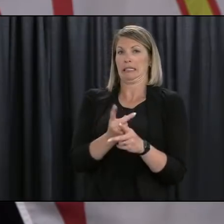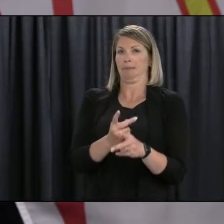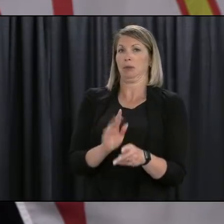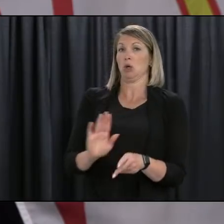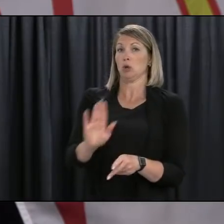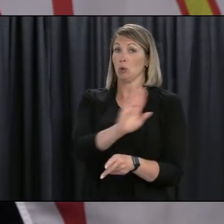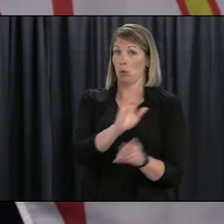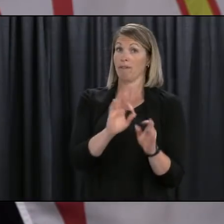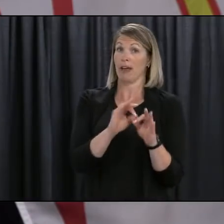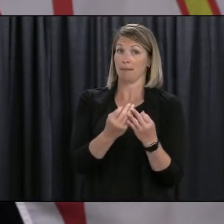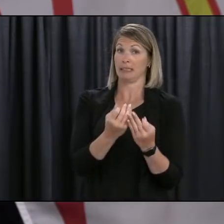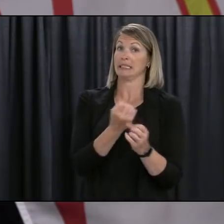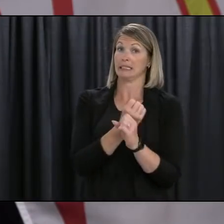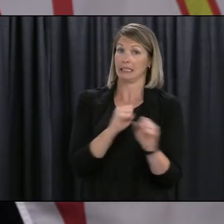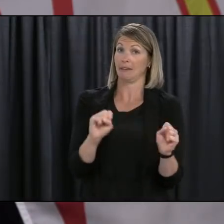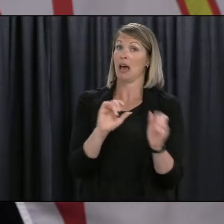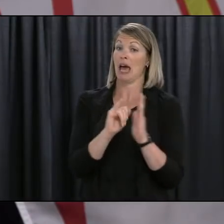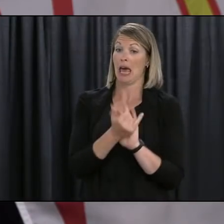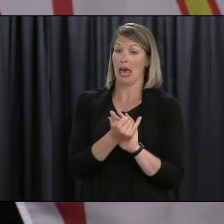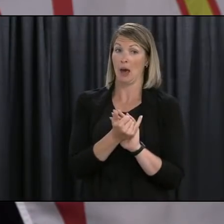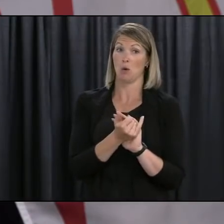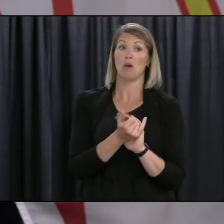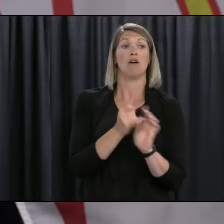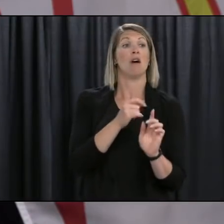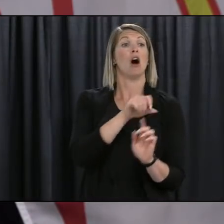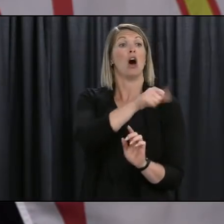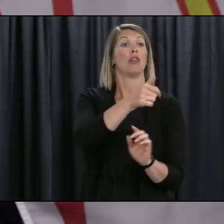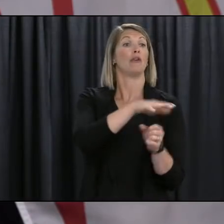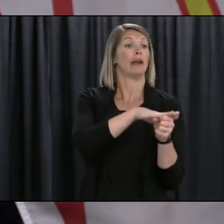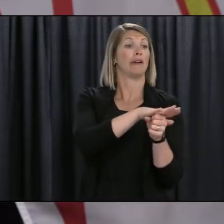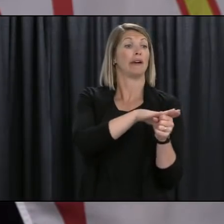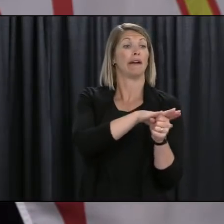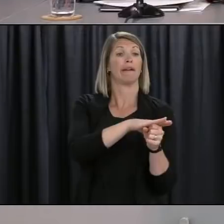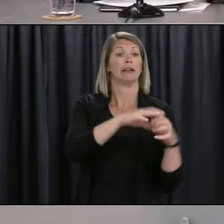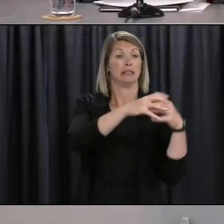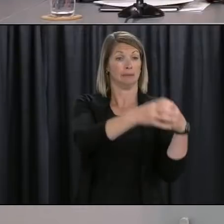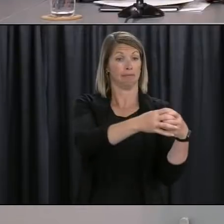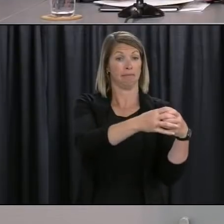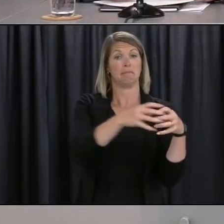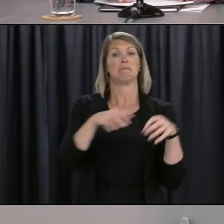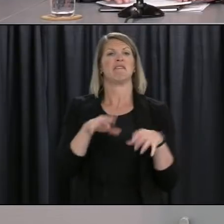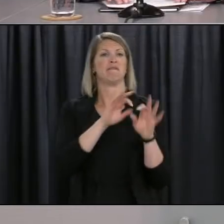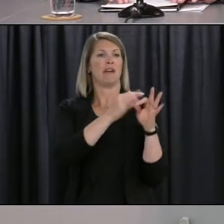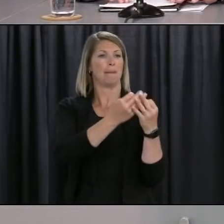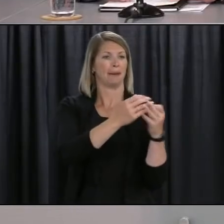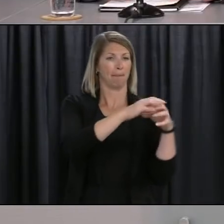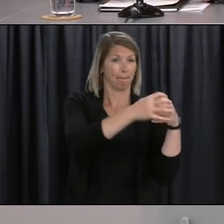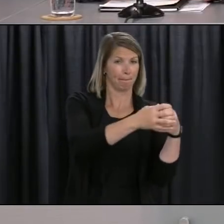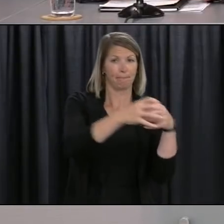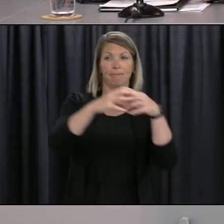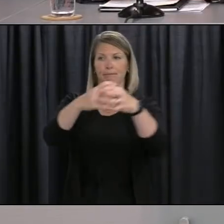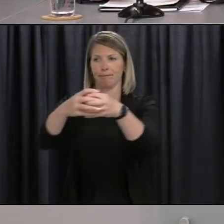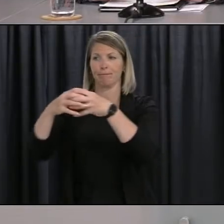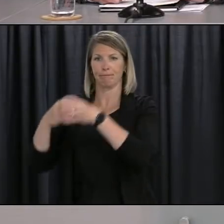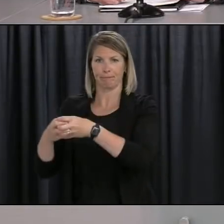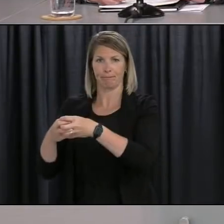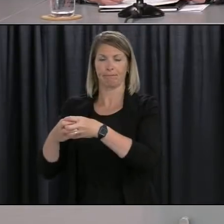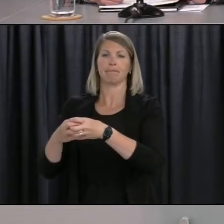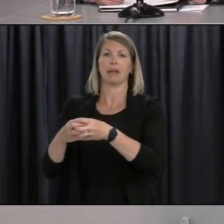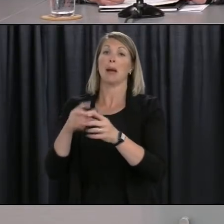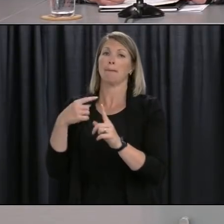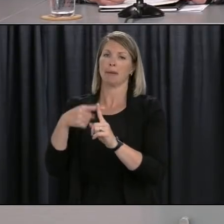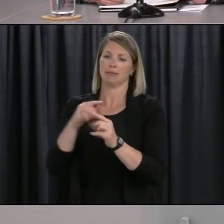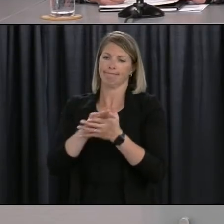safe. That and good hand hygiene. Thank you very much. Our next questions are from Linda Swain